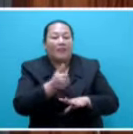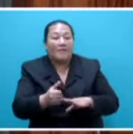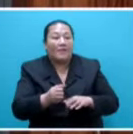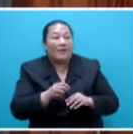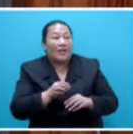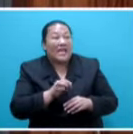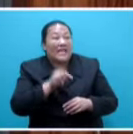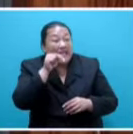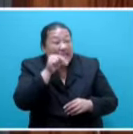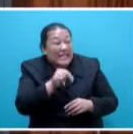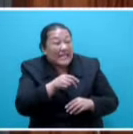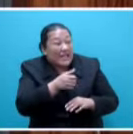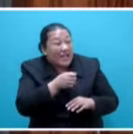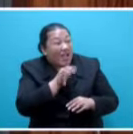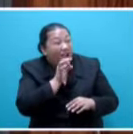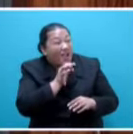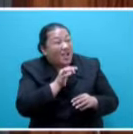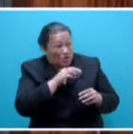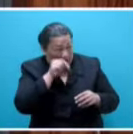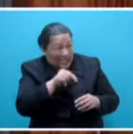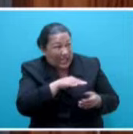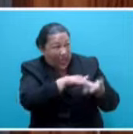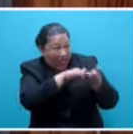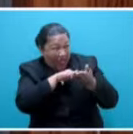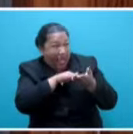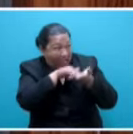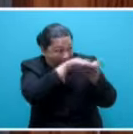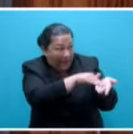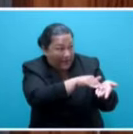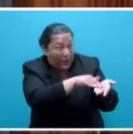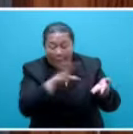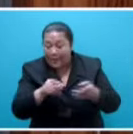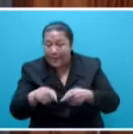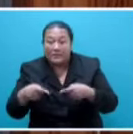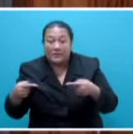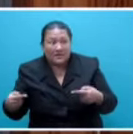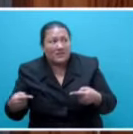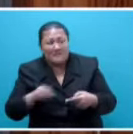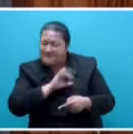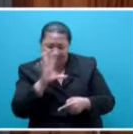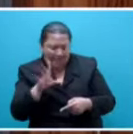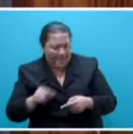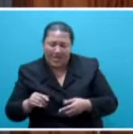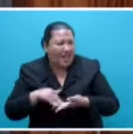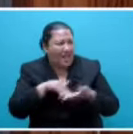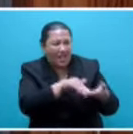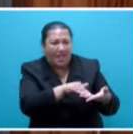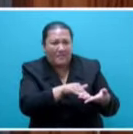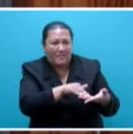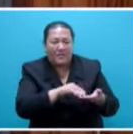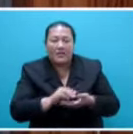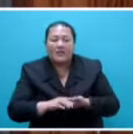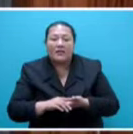opposition, that they would share the work of the standing committees. Currently, the assistant ministers are chairs of the standing committees,